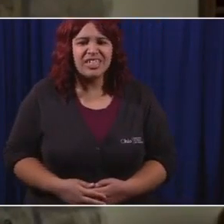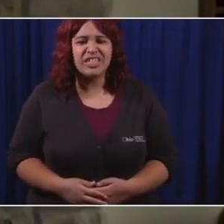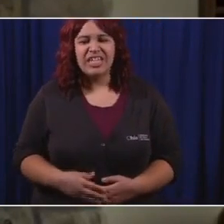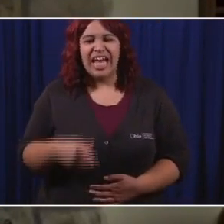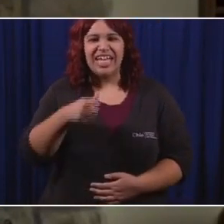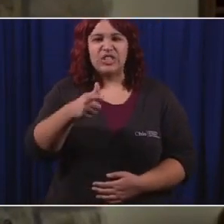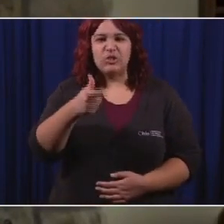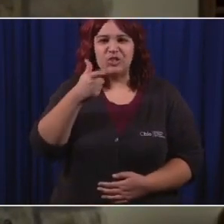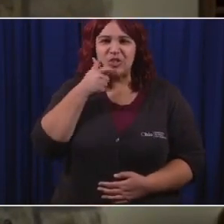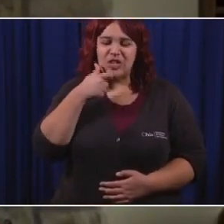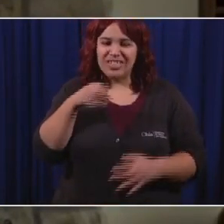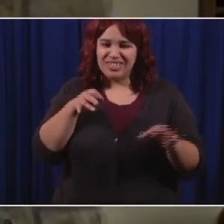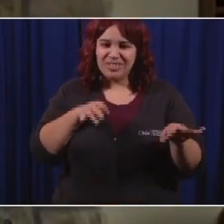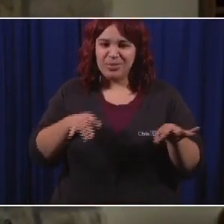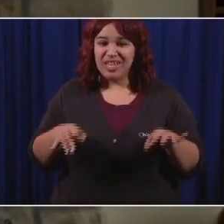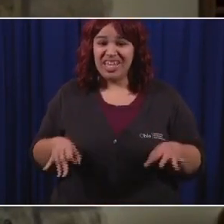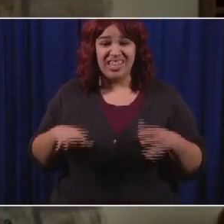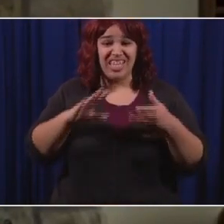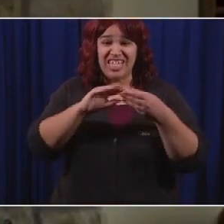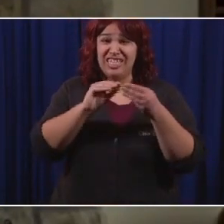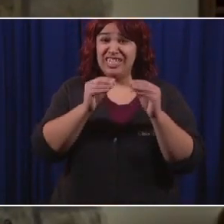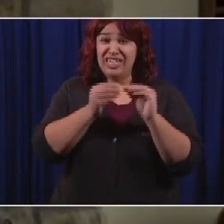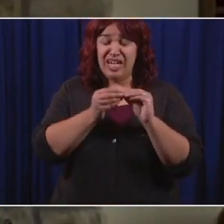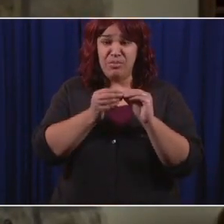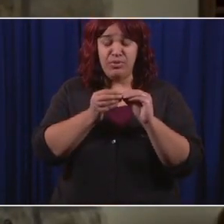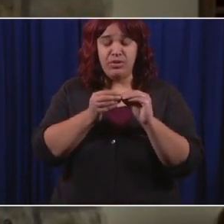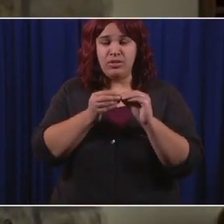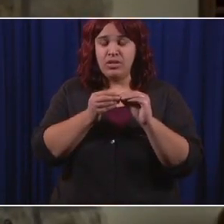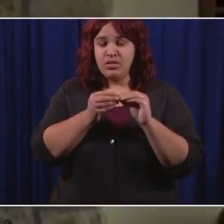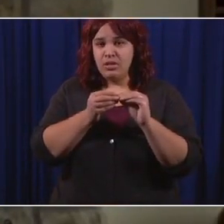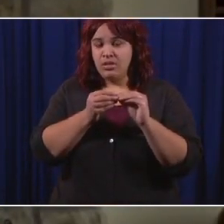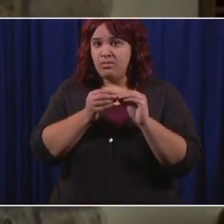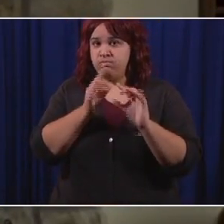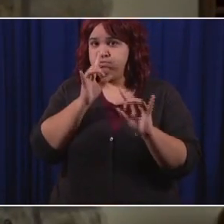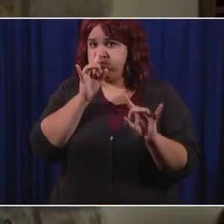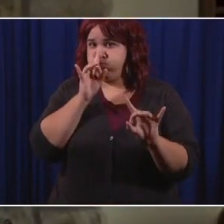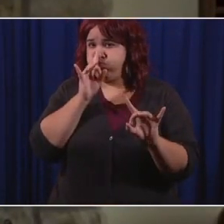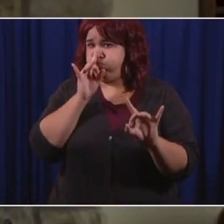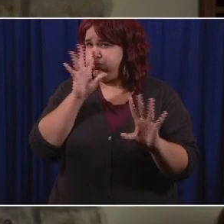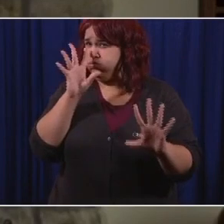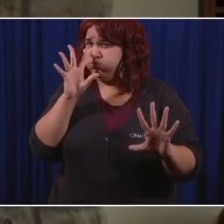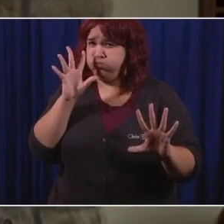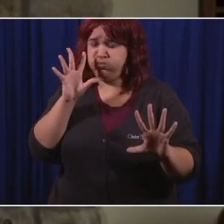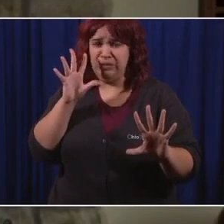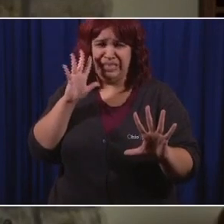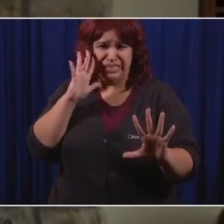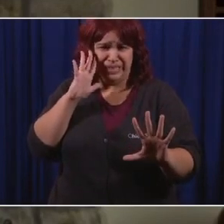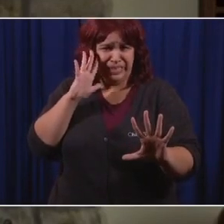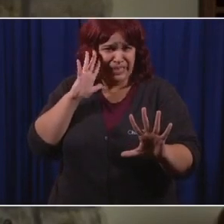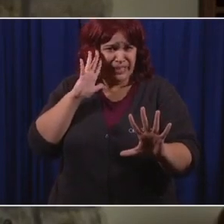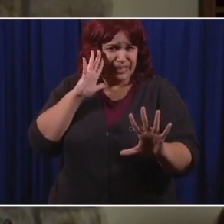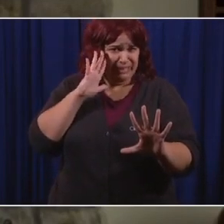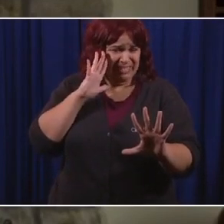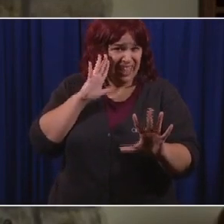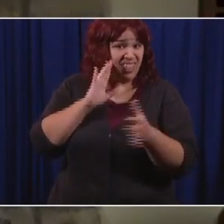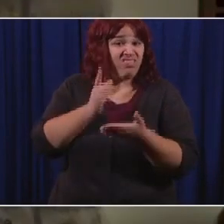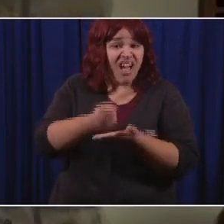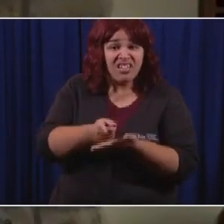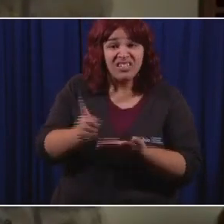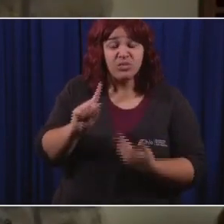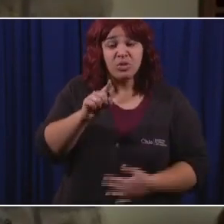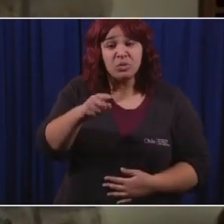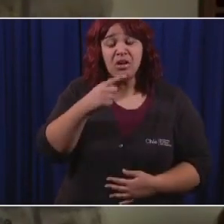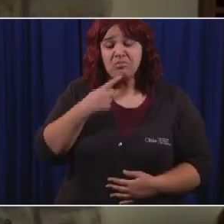people would agree that the numbers look really grim. And, last week you said that this idea that just because we're doing